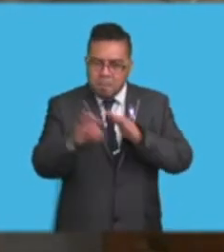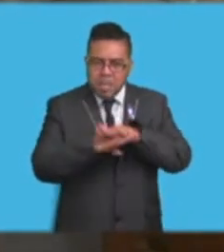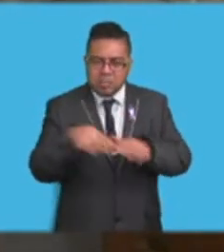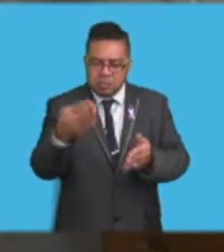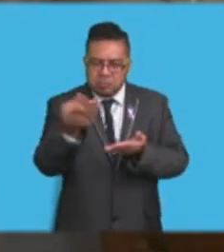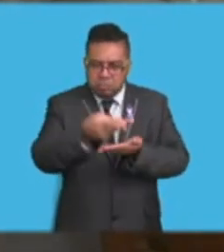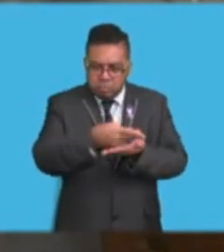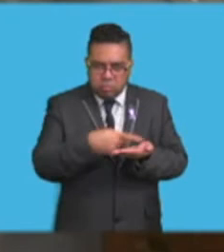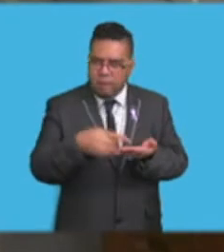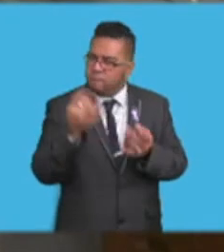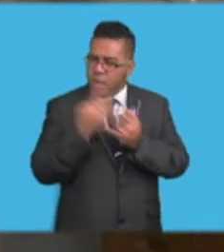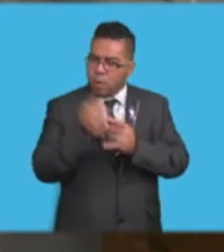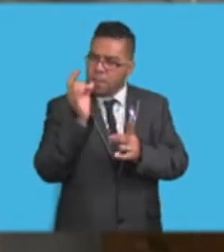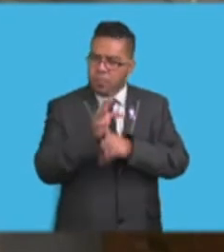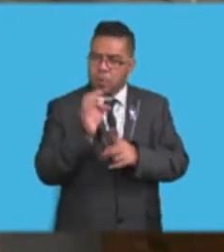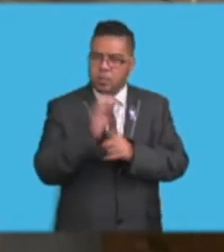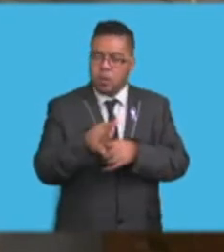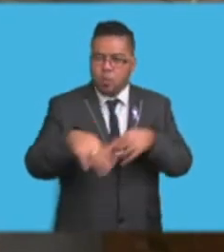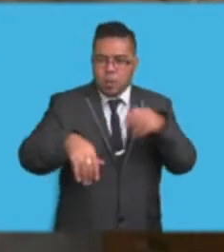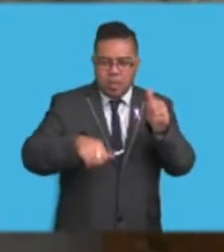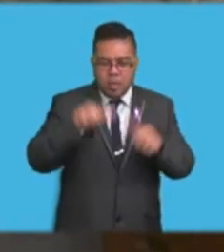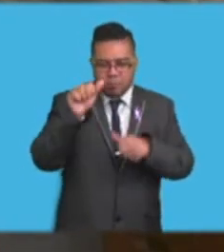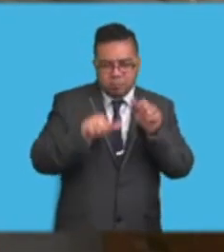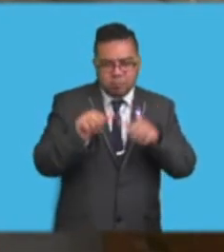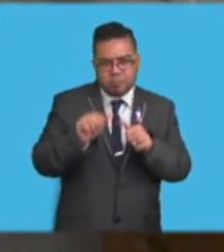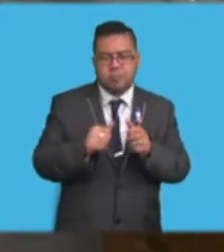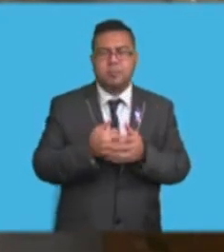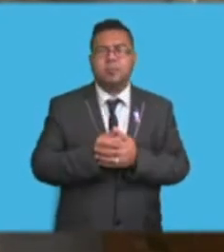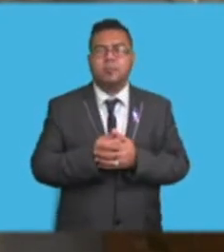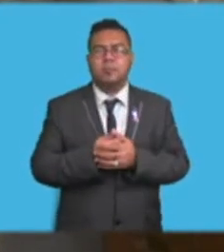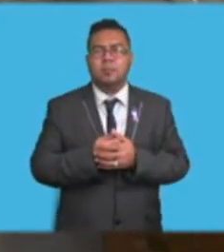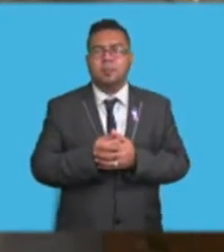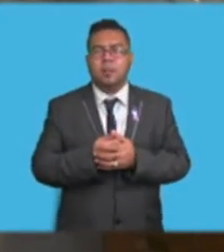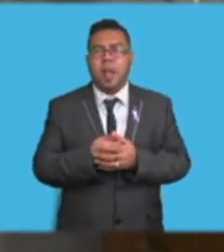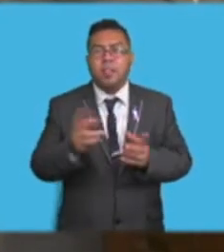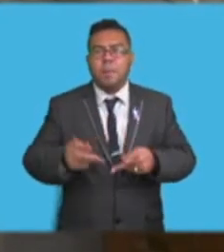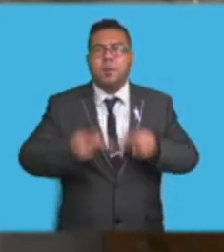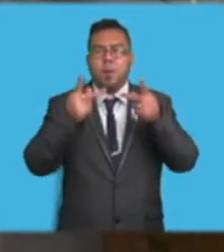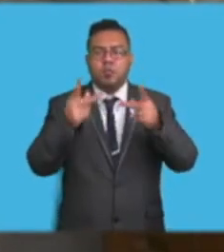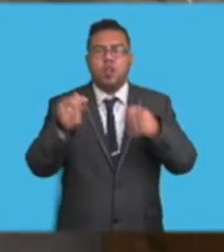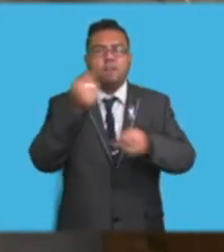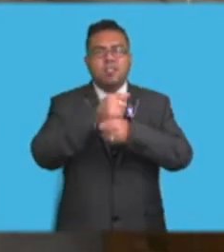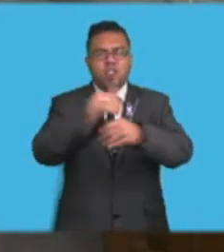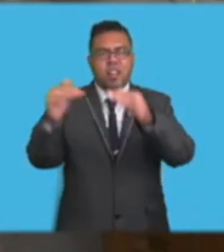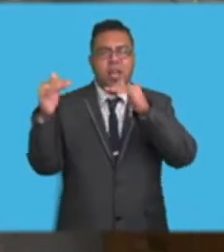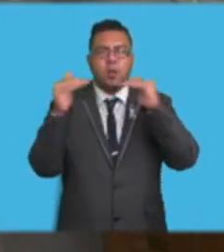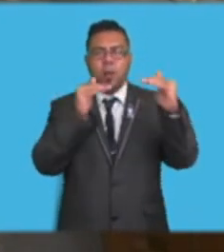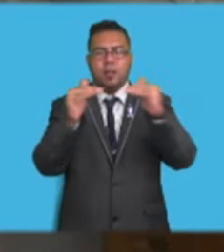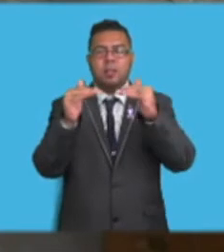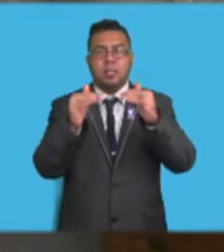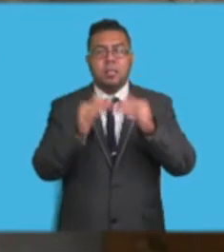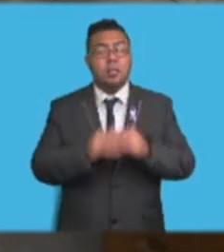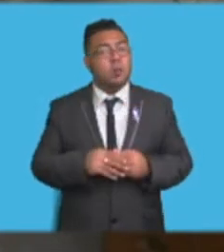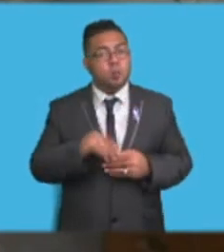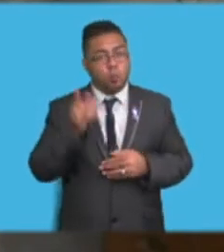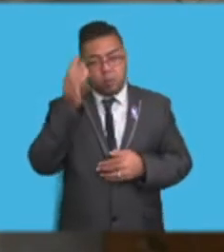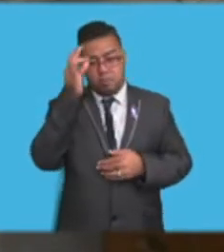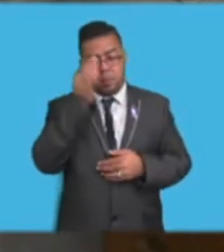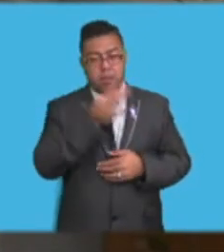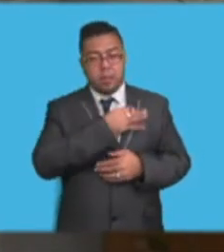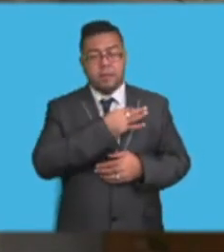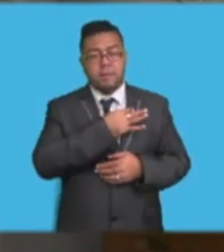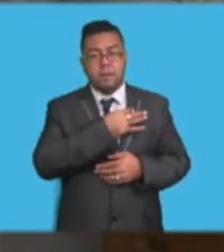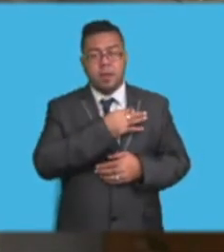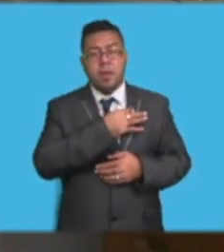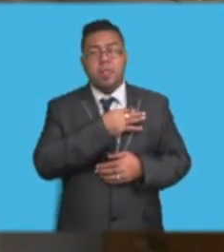very important in assessing the impact of gender interventions and the promotion of gender equality. Moreover, we believe that